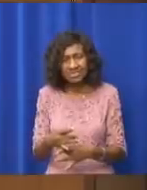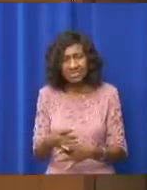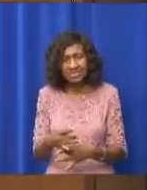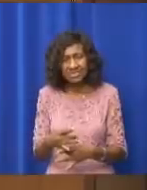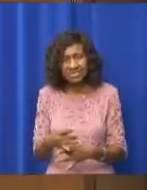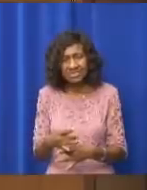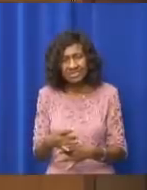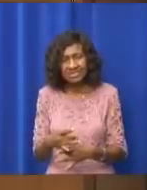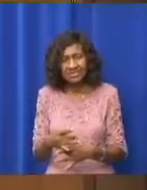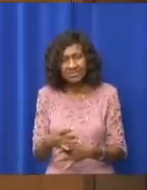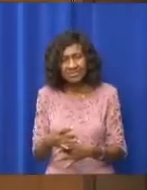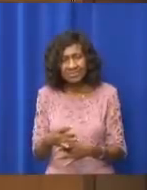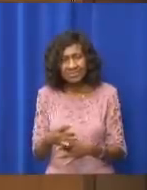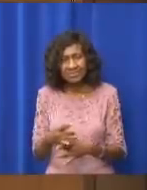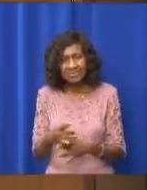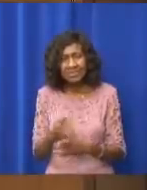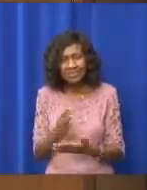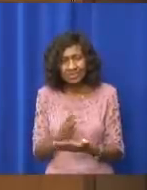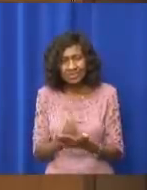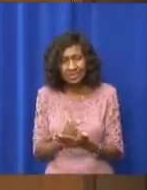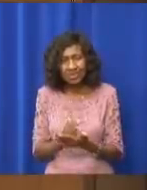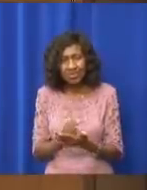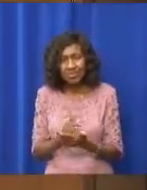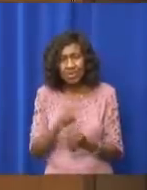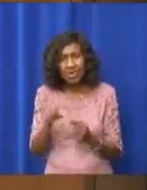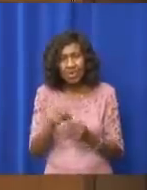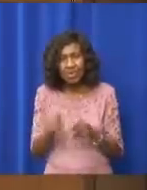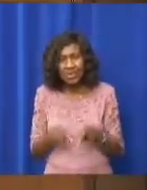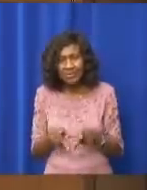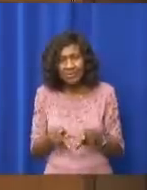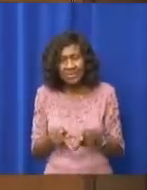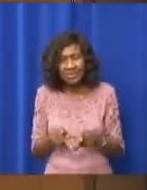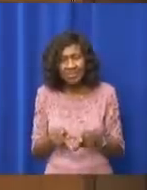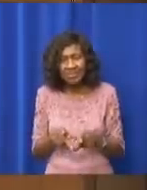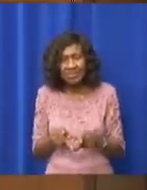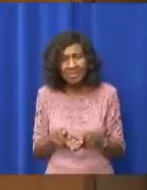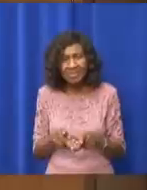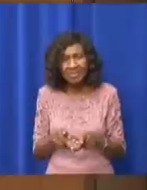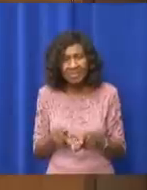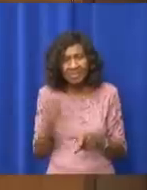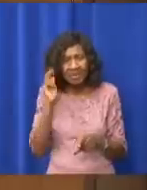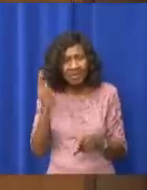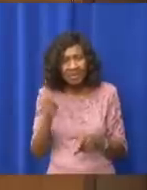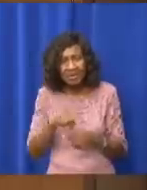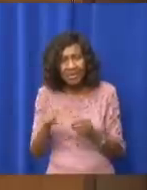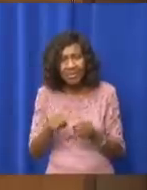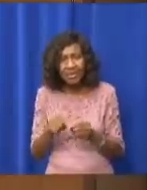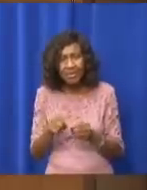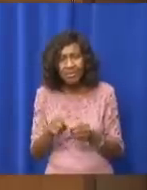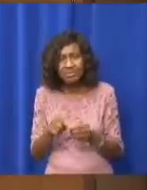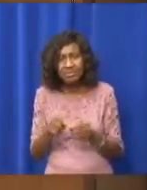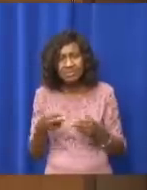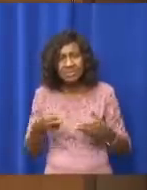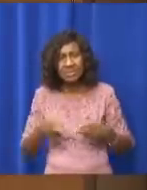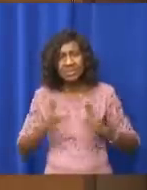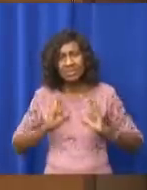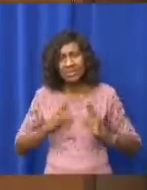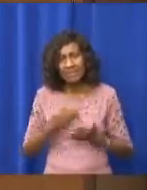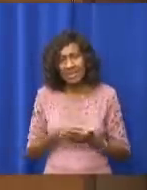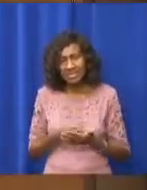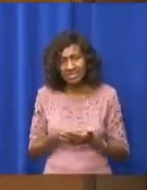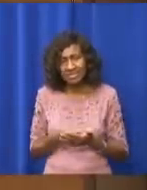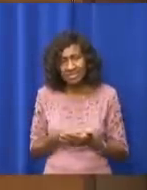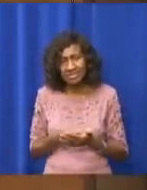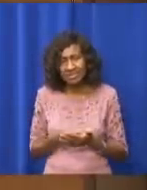we announced the pensions opportunity. So I think a lot of persons have decided to take the route of